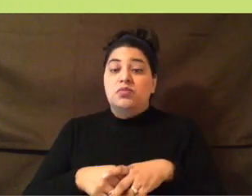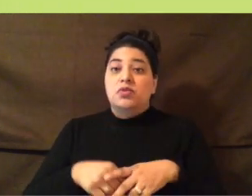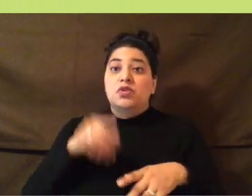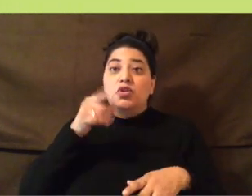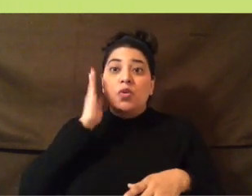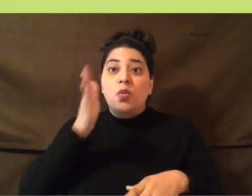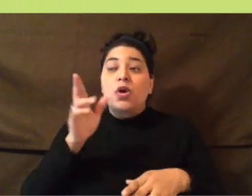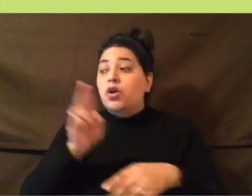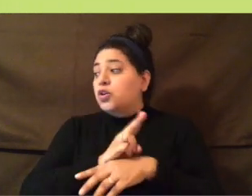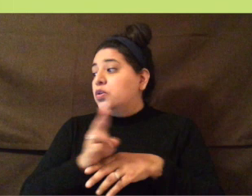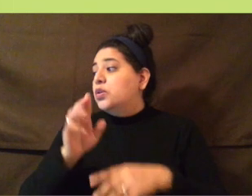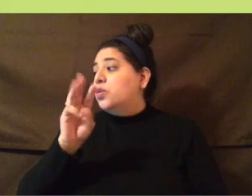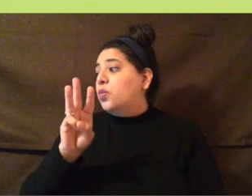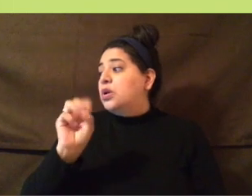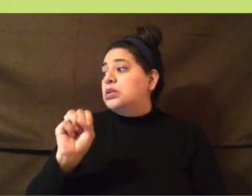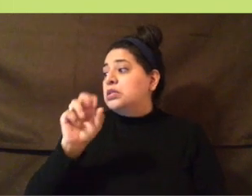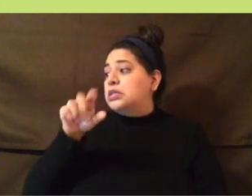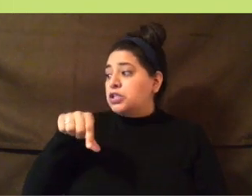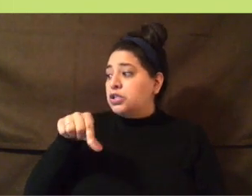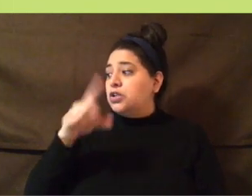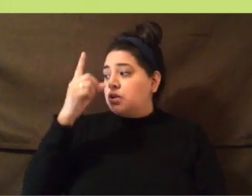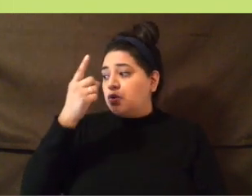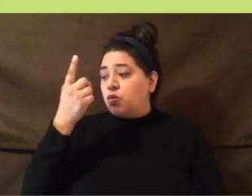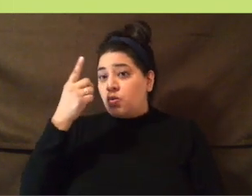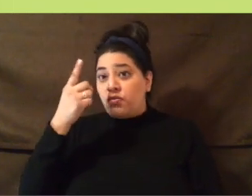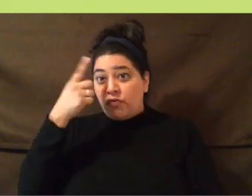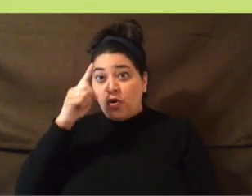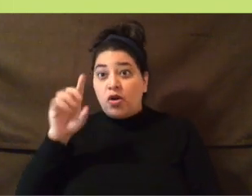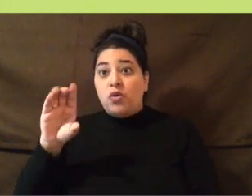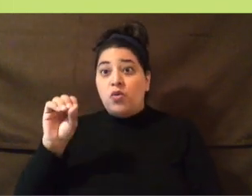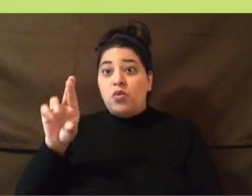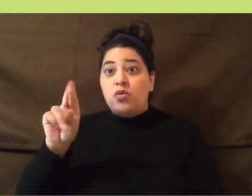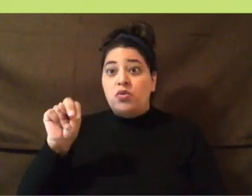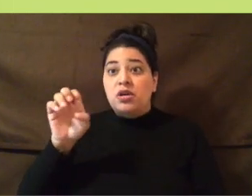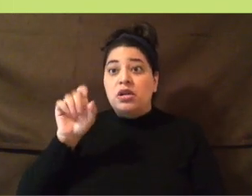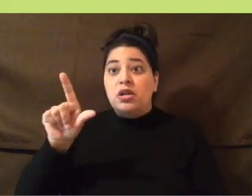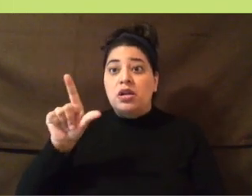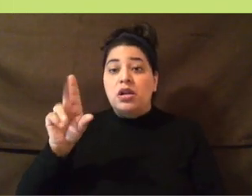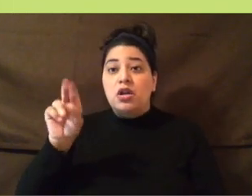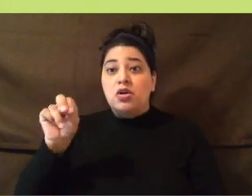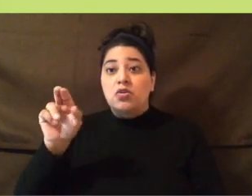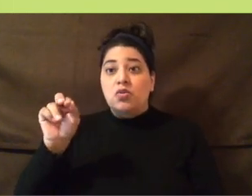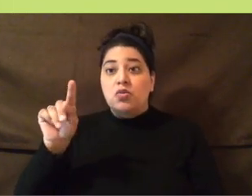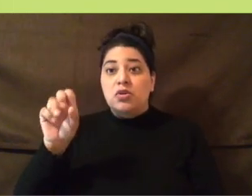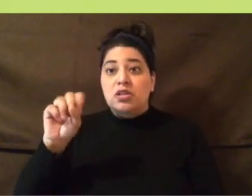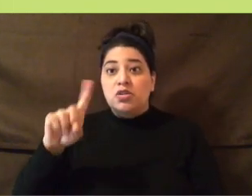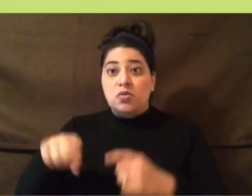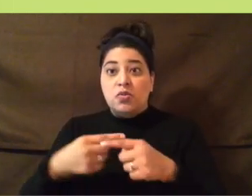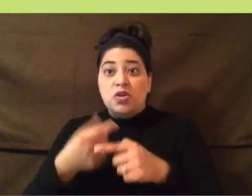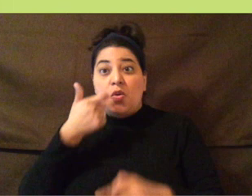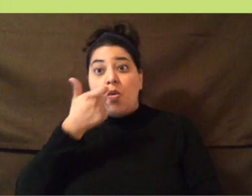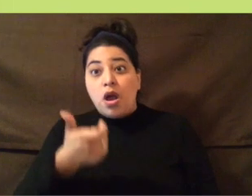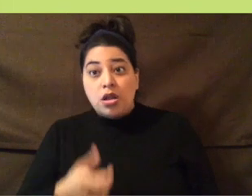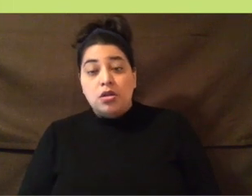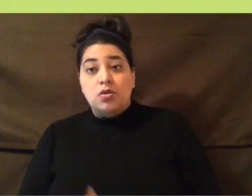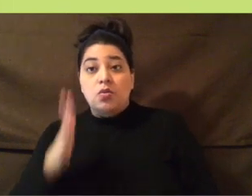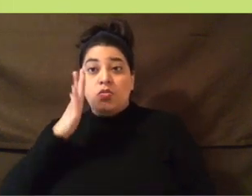use side 1 of your WISC to take your Cornell notes as you watch the video on the 4 types of